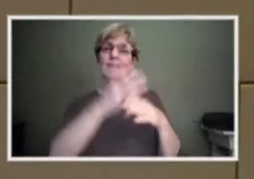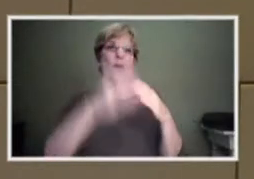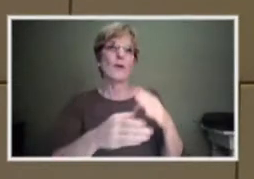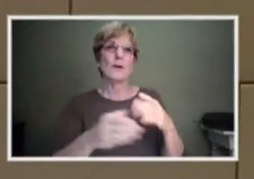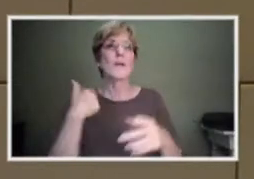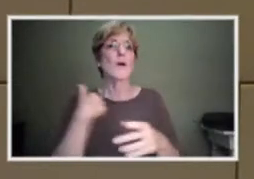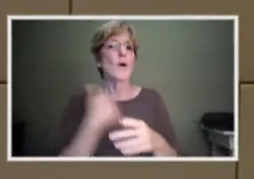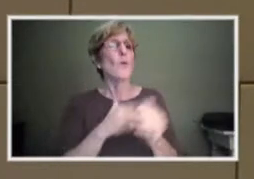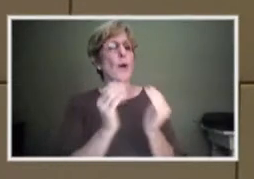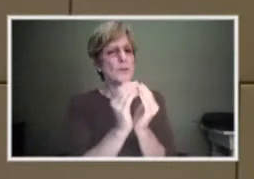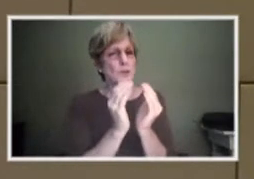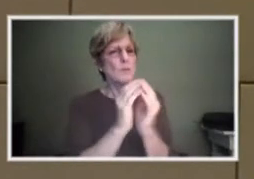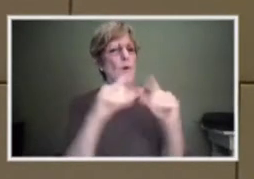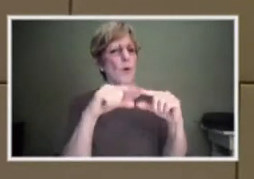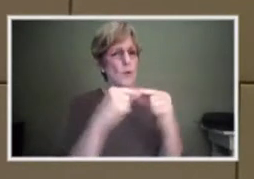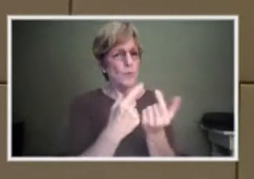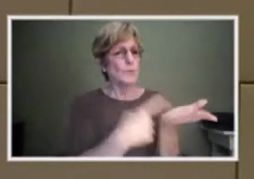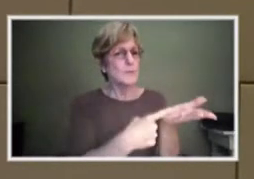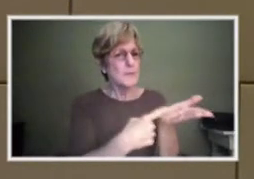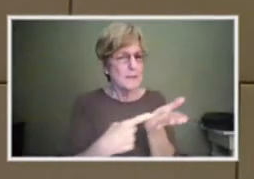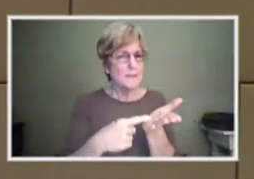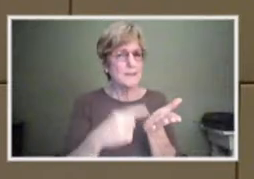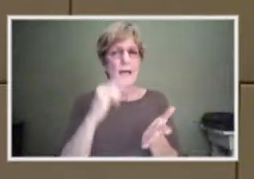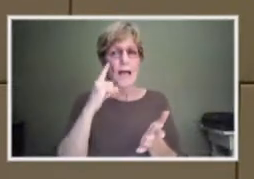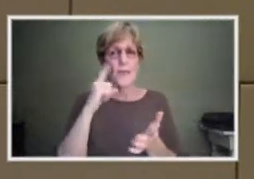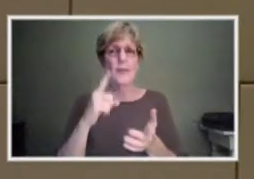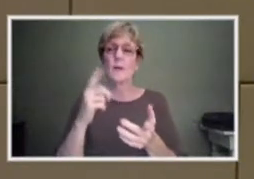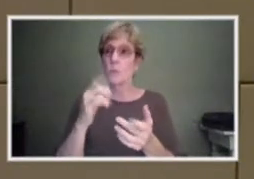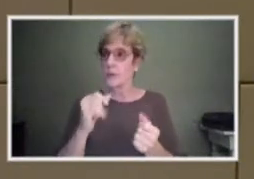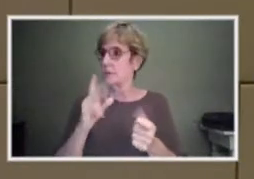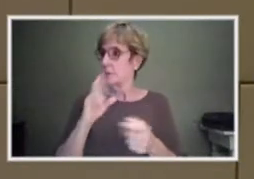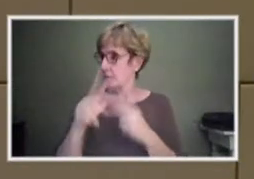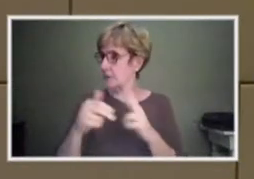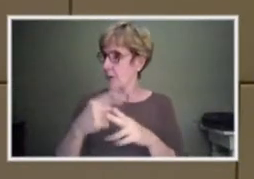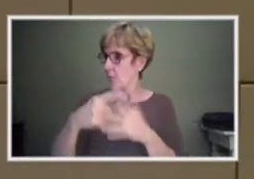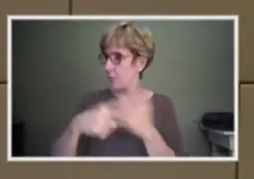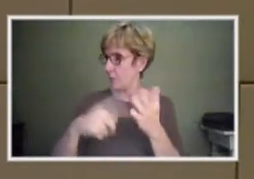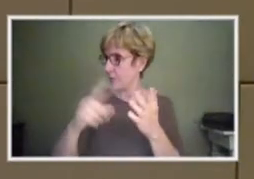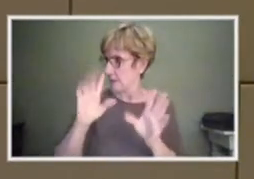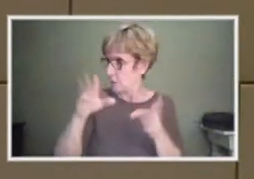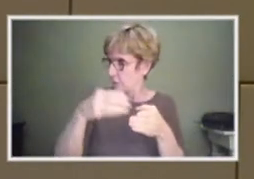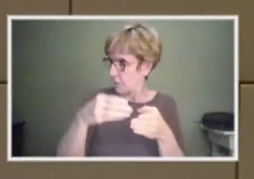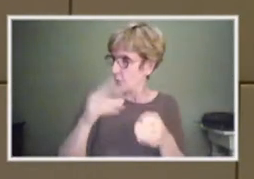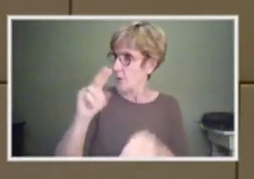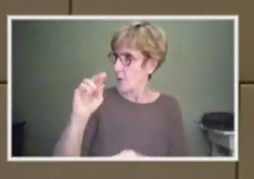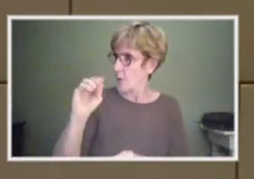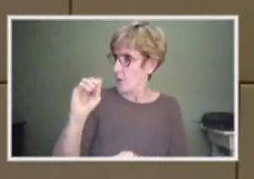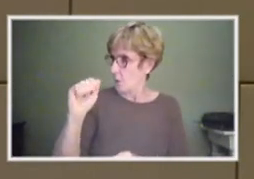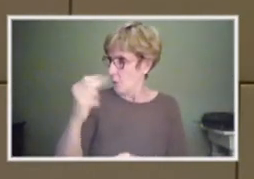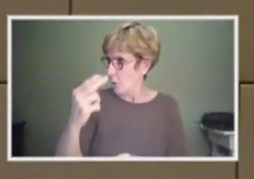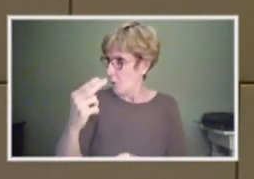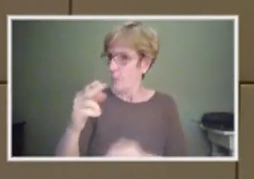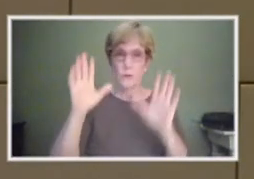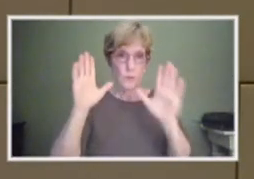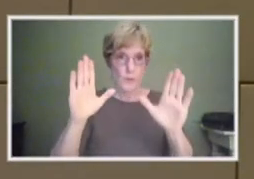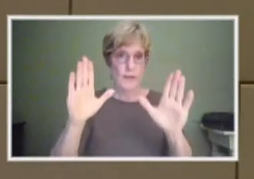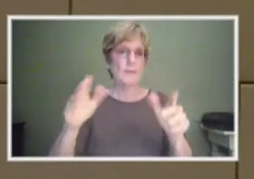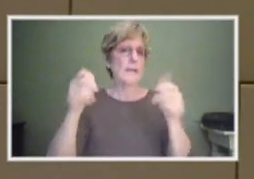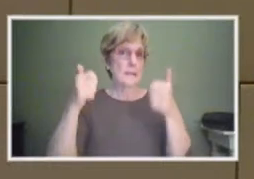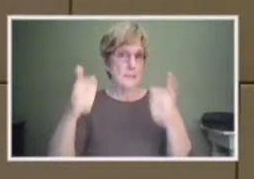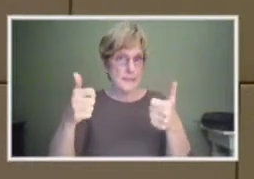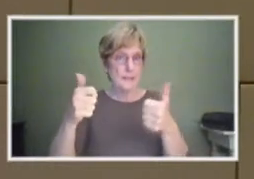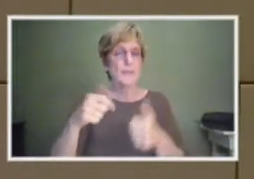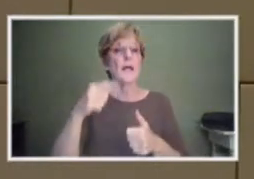had brought forth what I think we need to be focusing on here, which is NOAA, great, outstanding. This